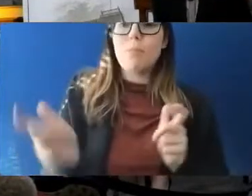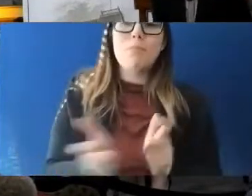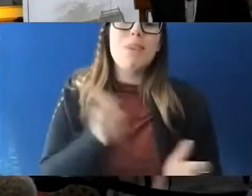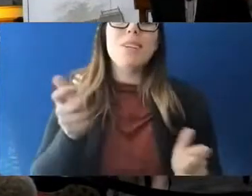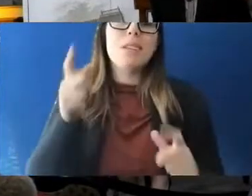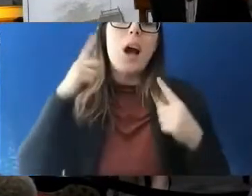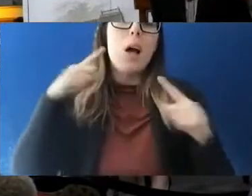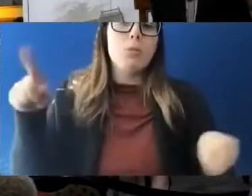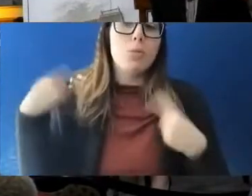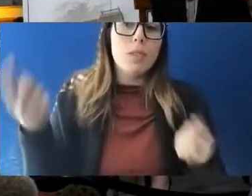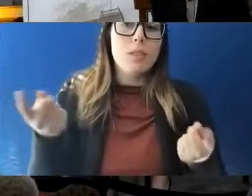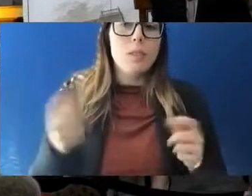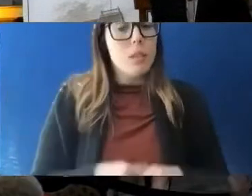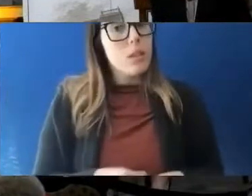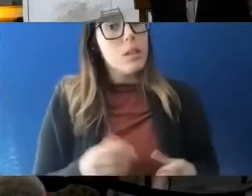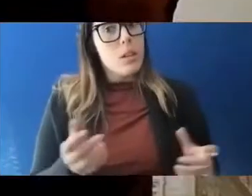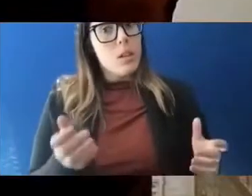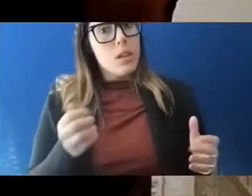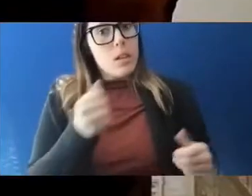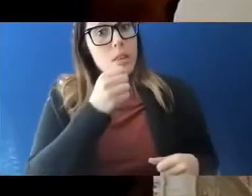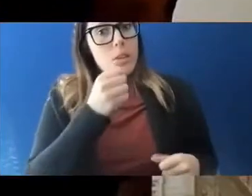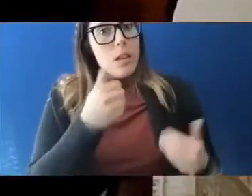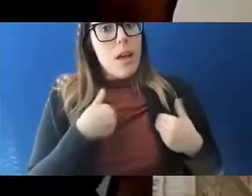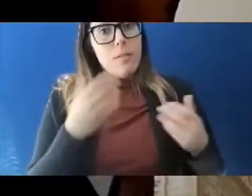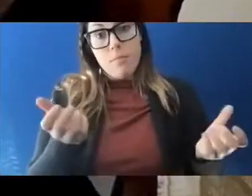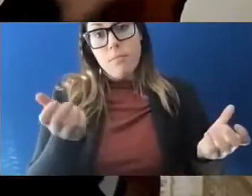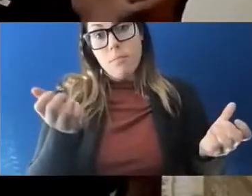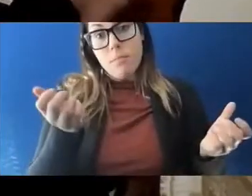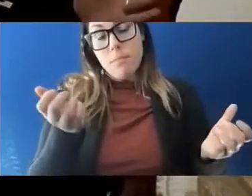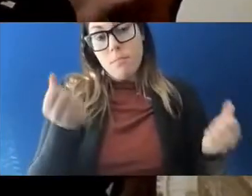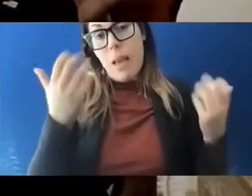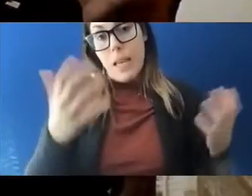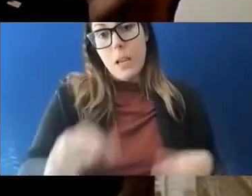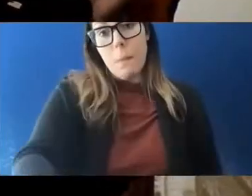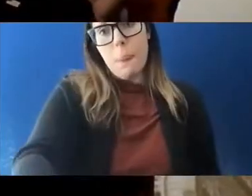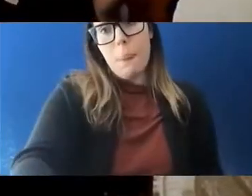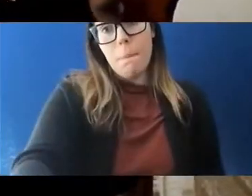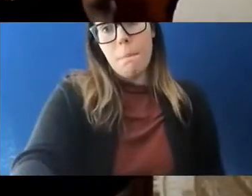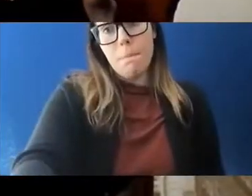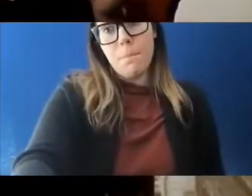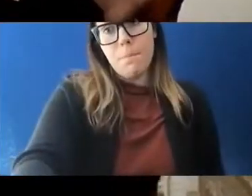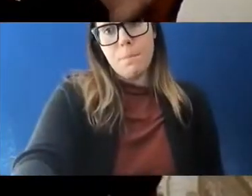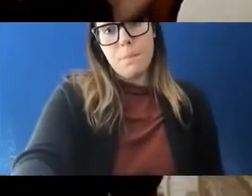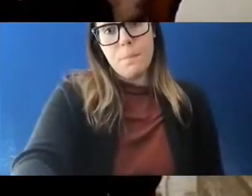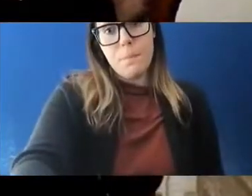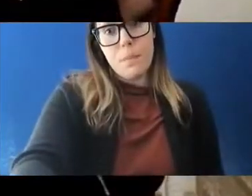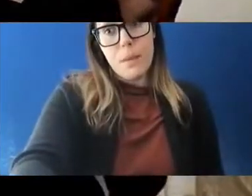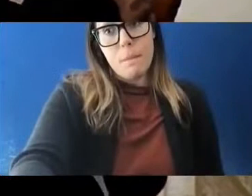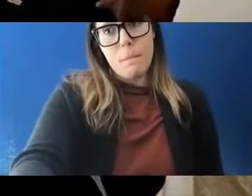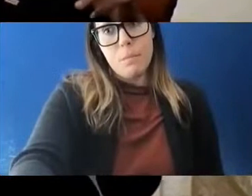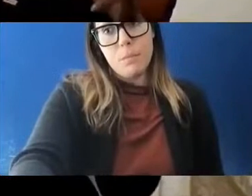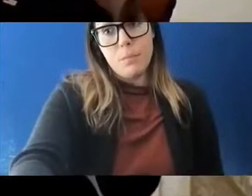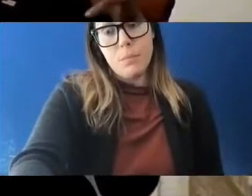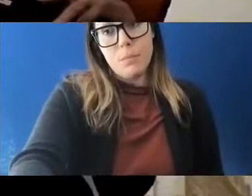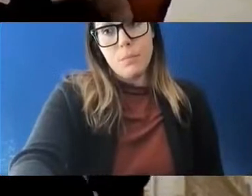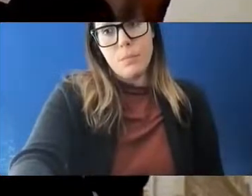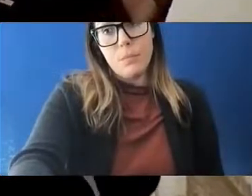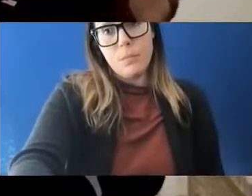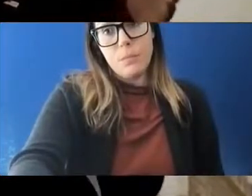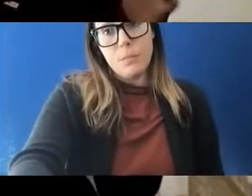Well, there are many. There are actually many. I would say an overriding accomplishment has been, and I